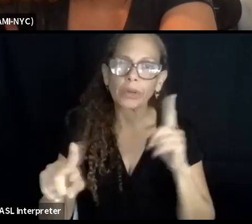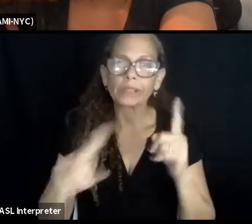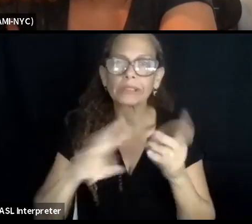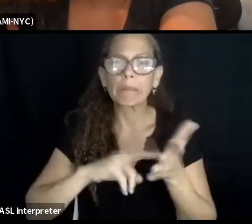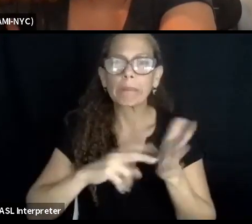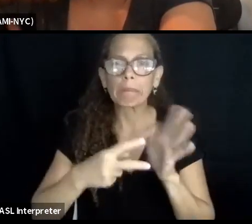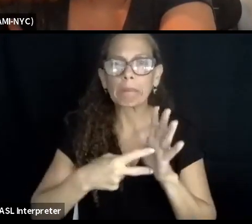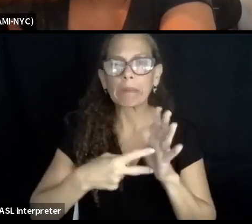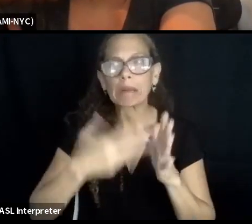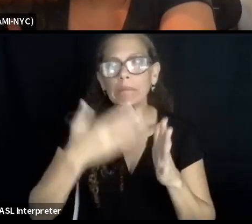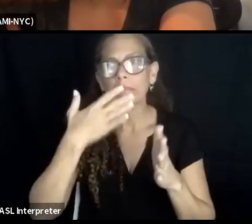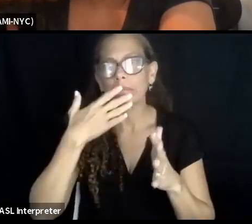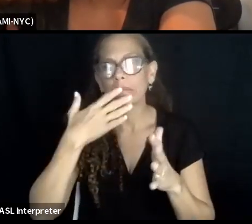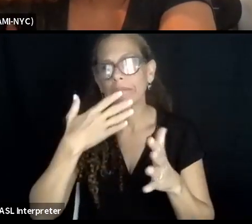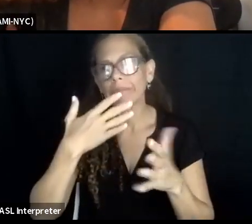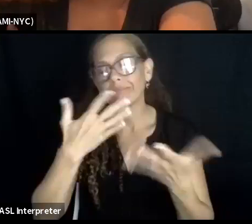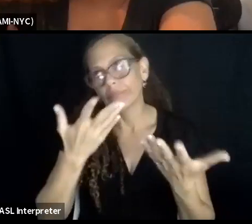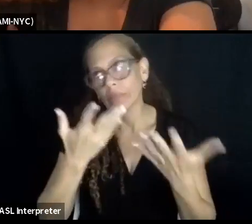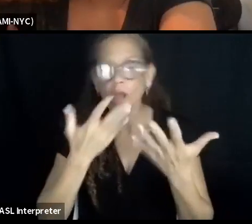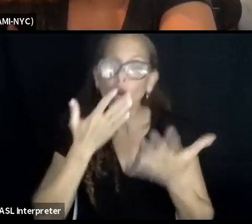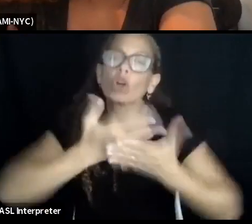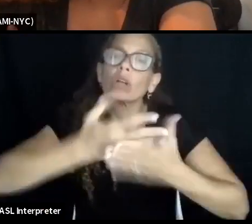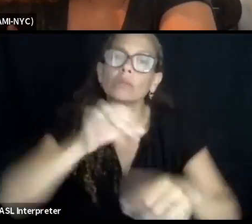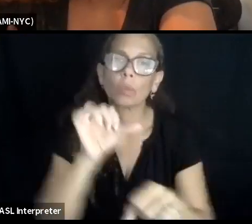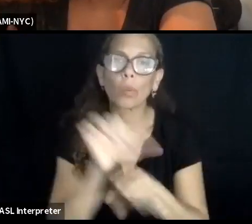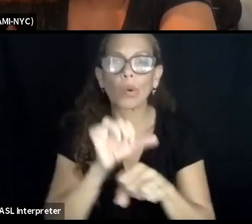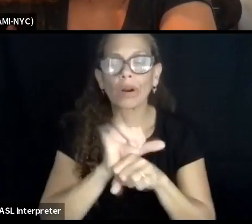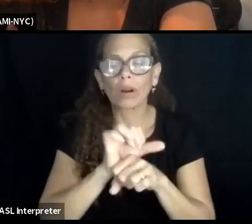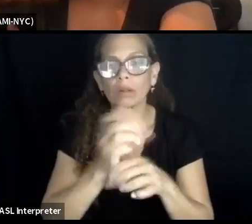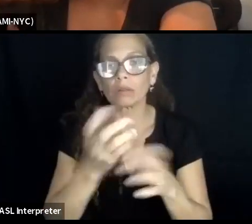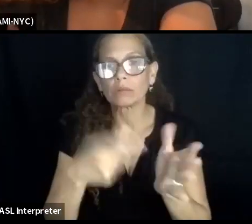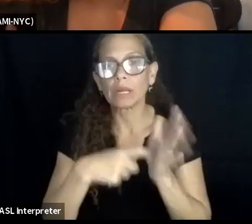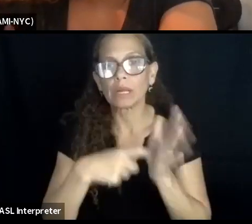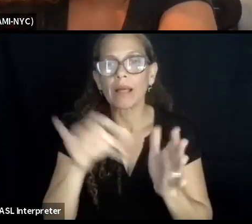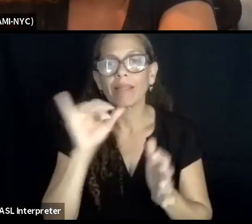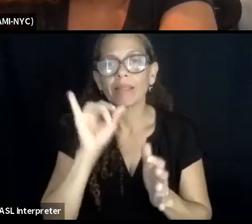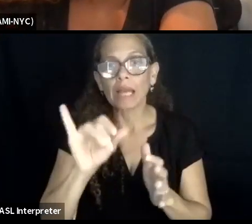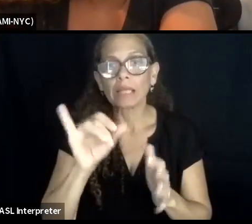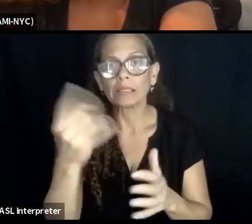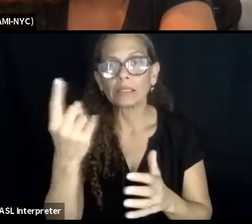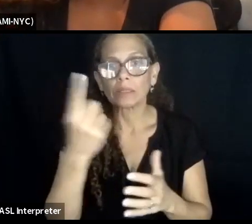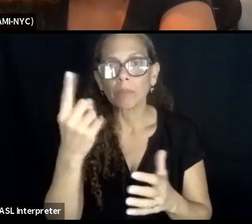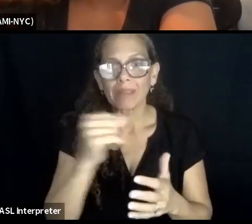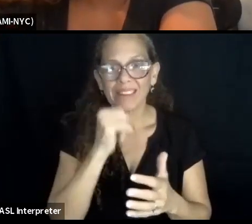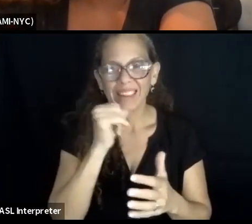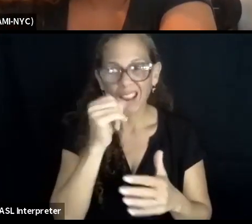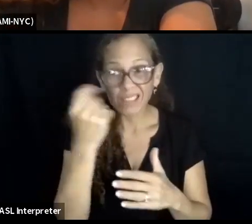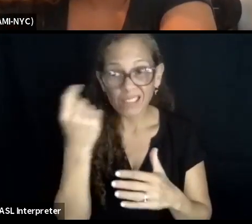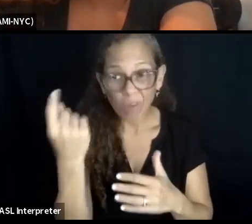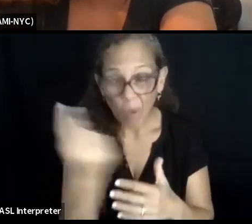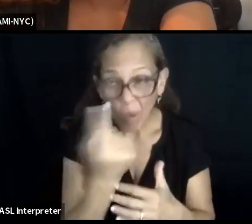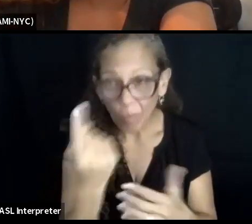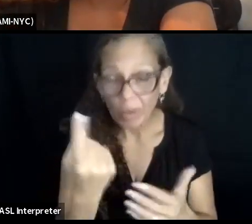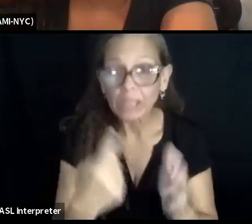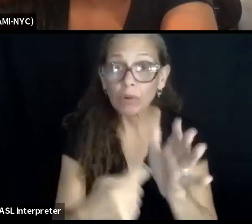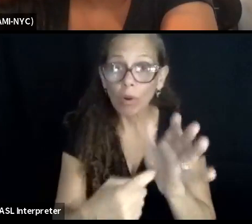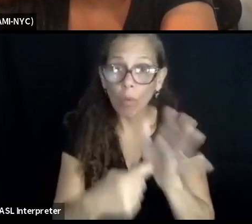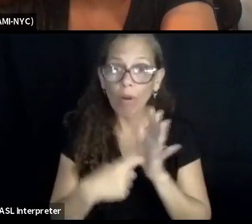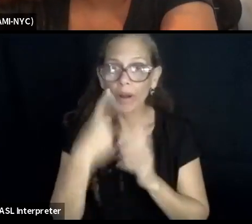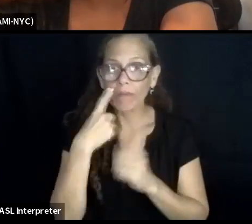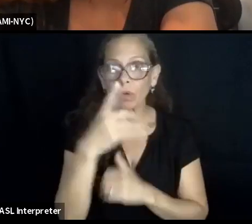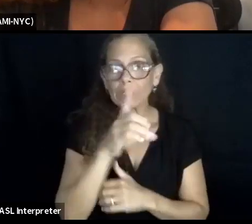work requirement, for example. That is something I think that's not always required for